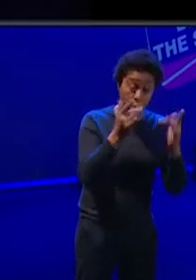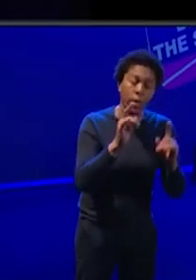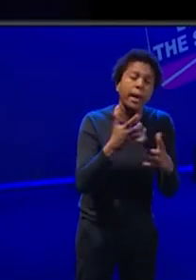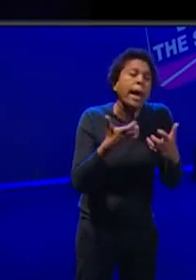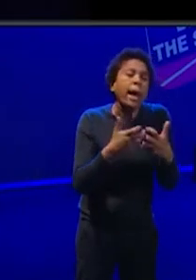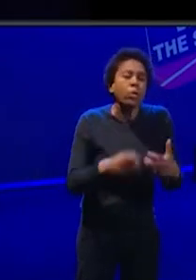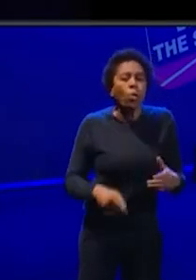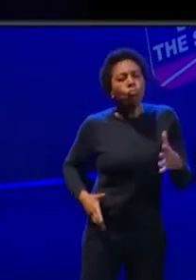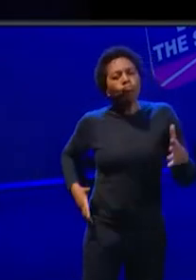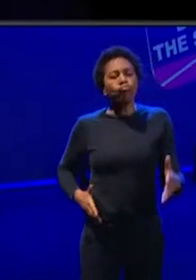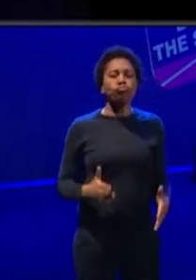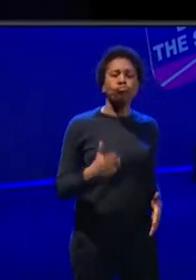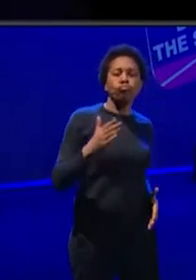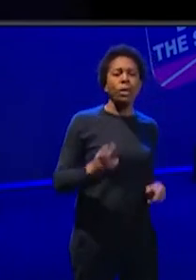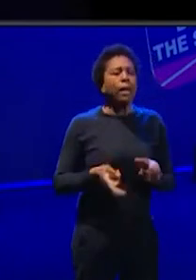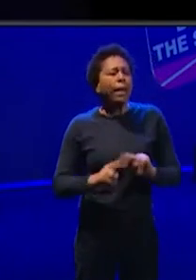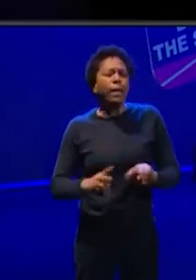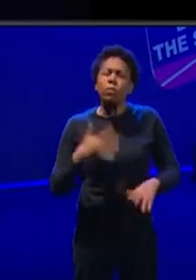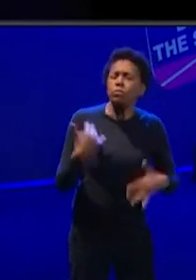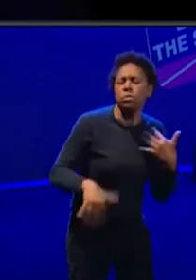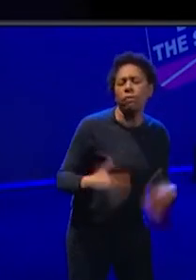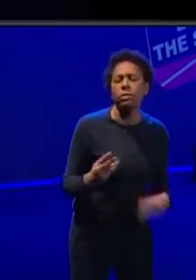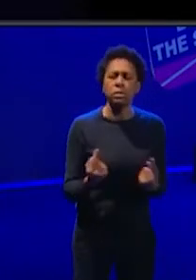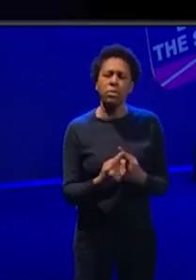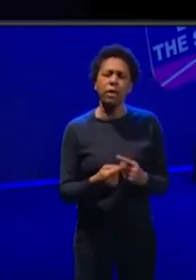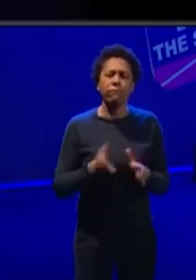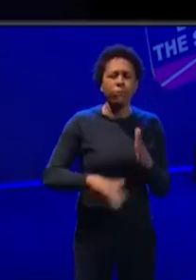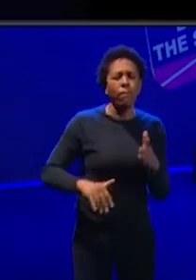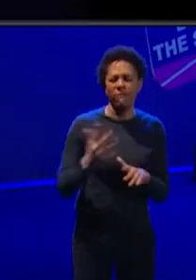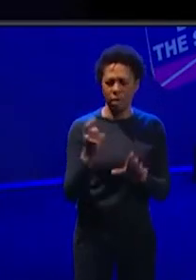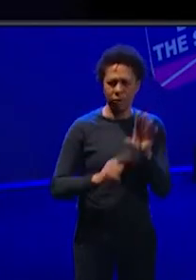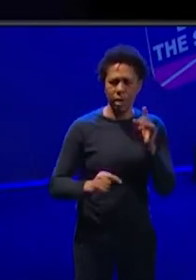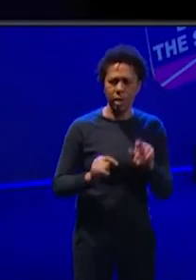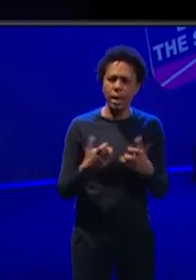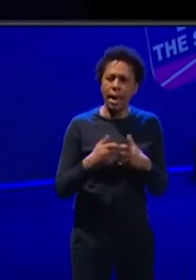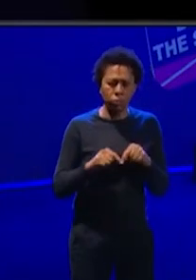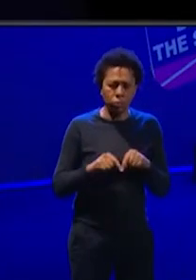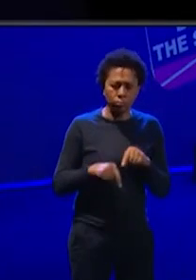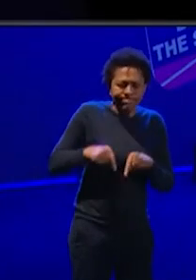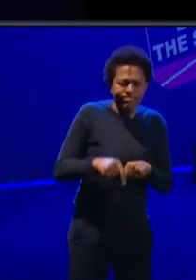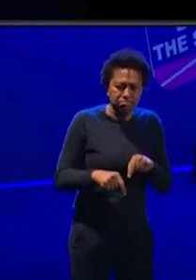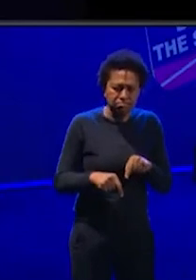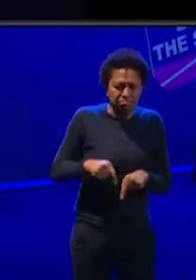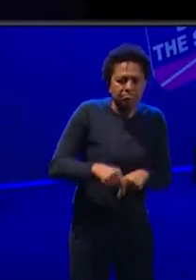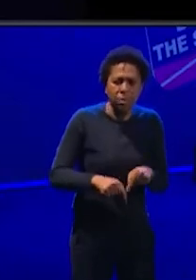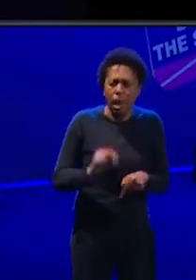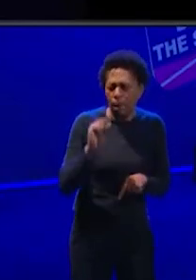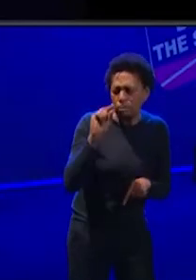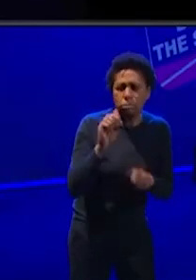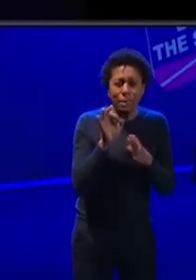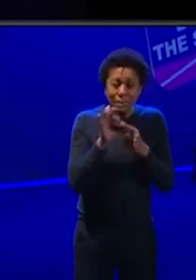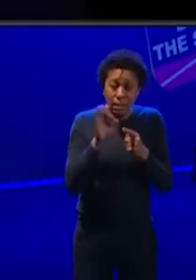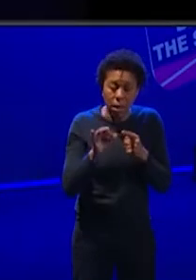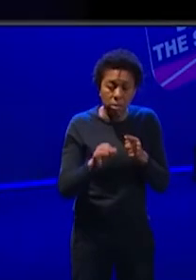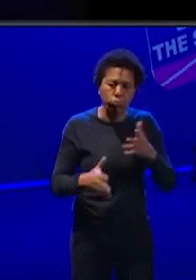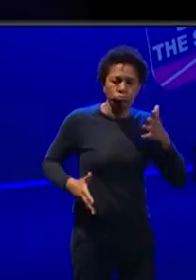should walk if you have suffered this injury from like 5 years ago. They're doing those tiny little details, and